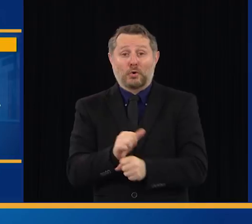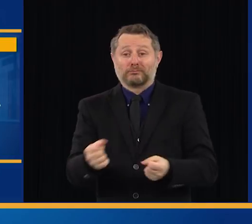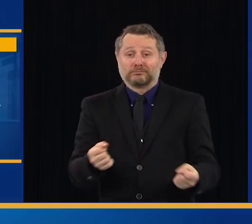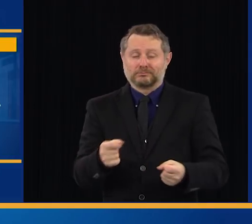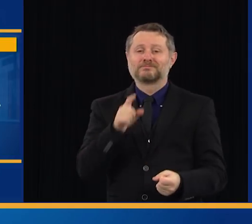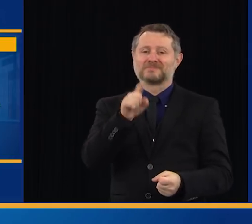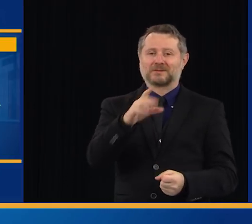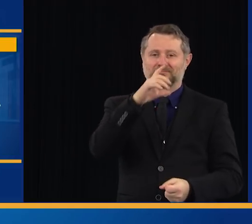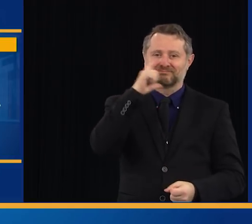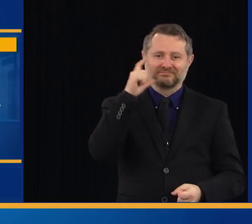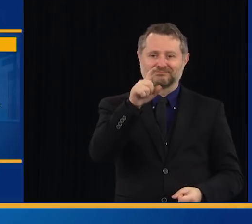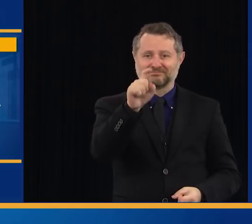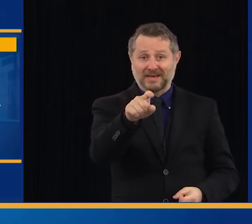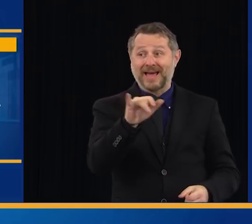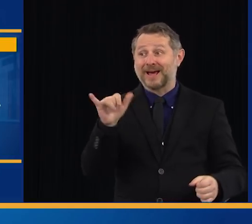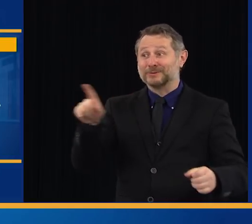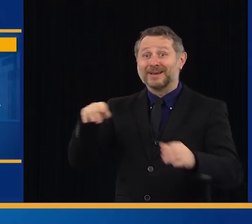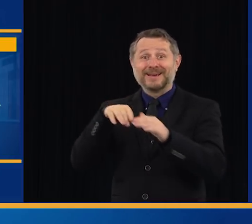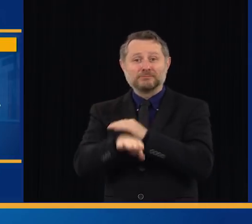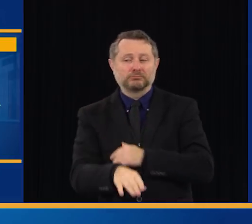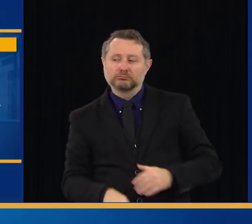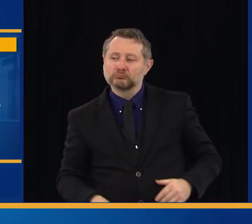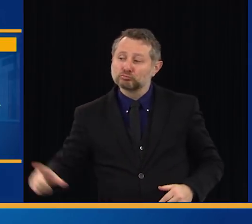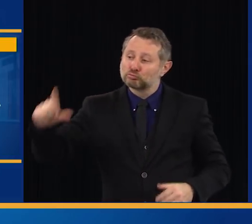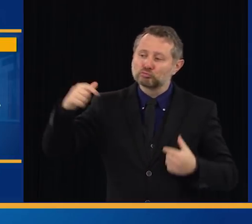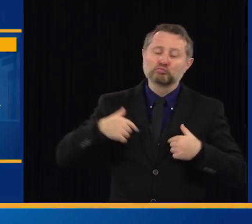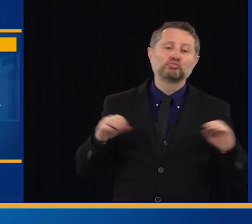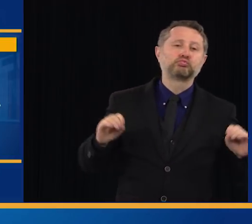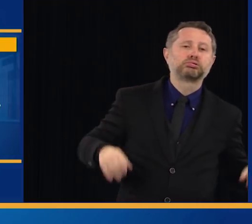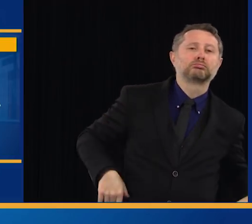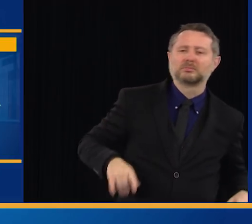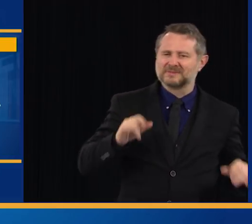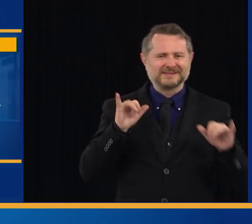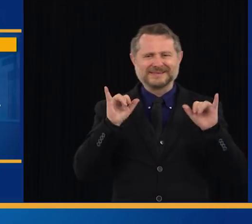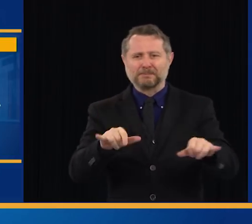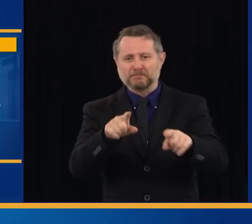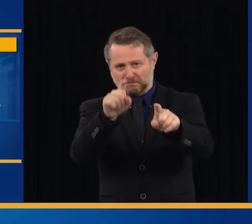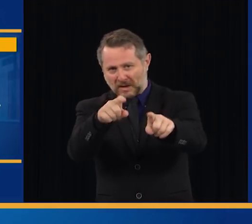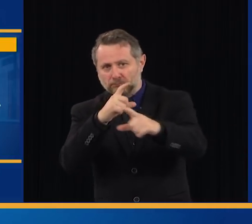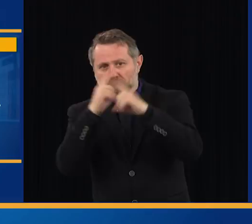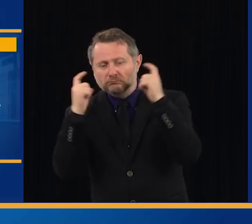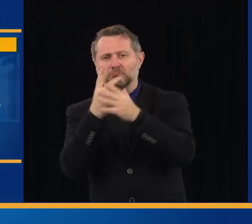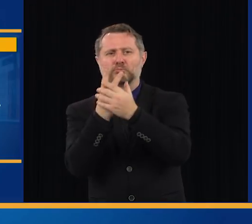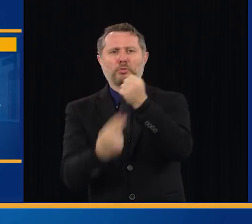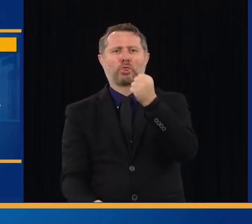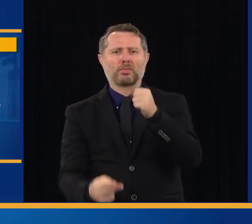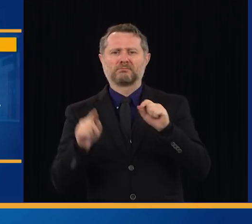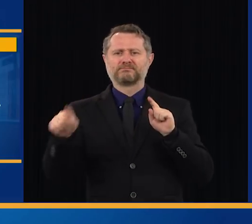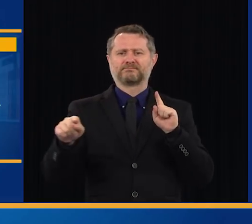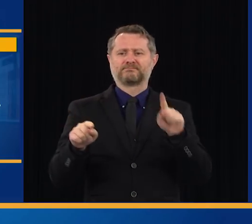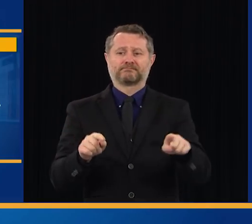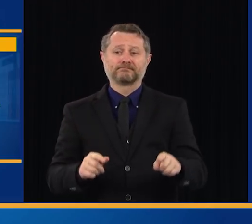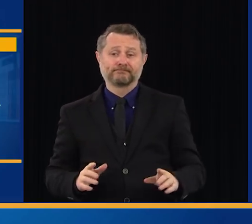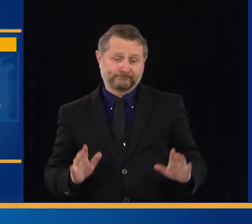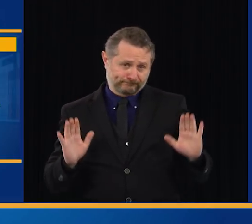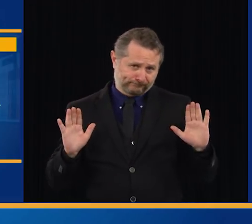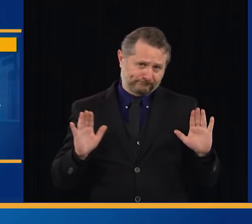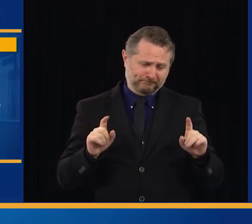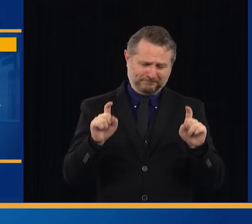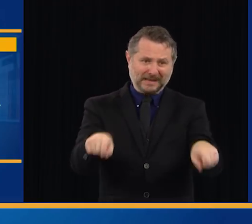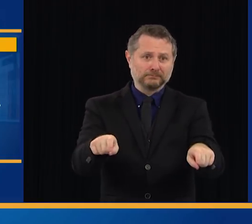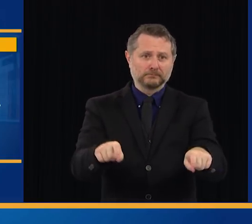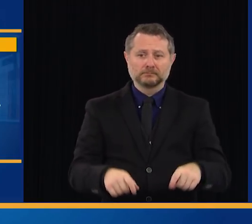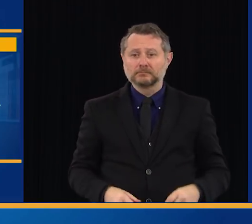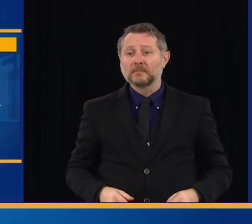mask on a private carrier. So is this